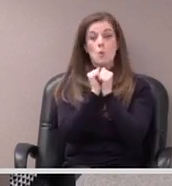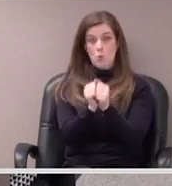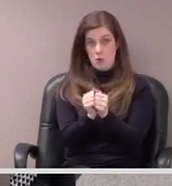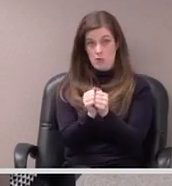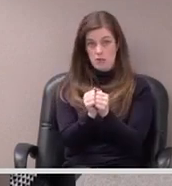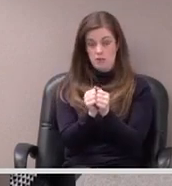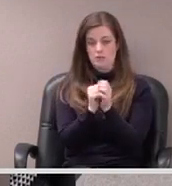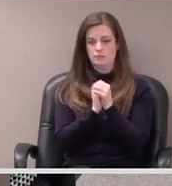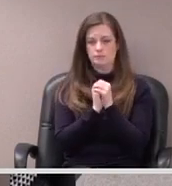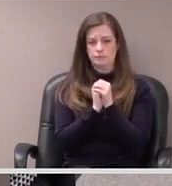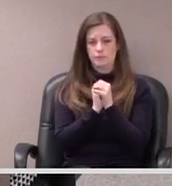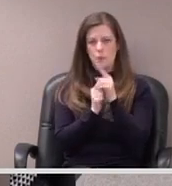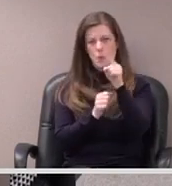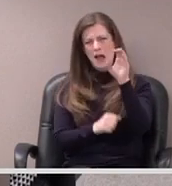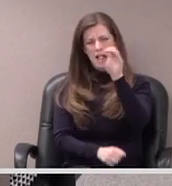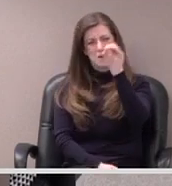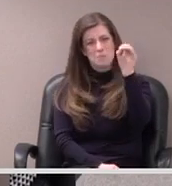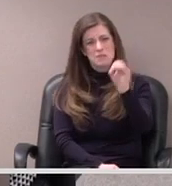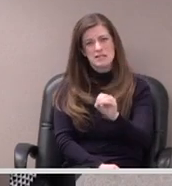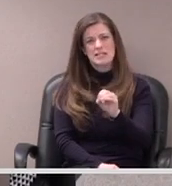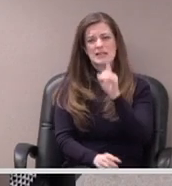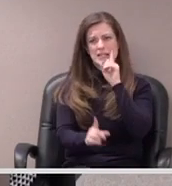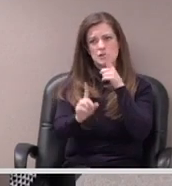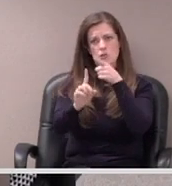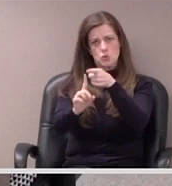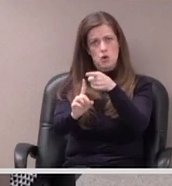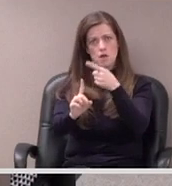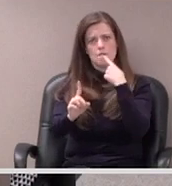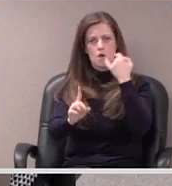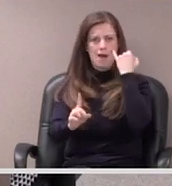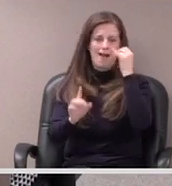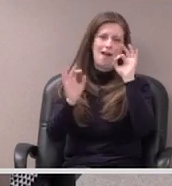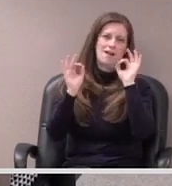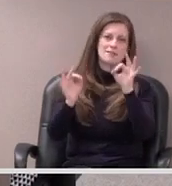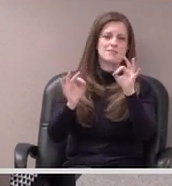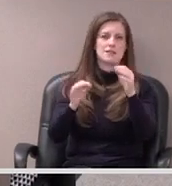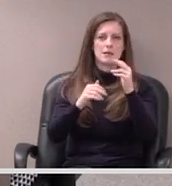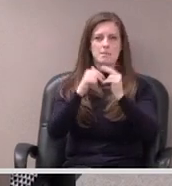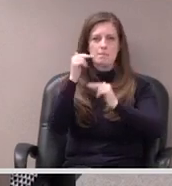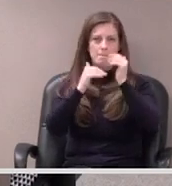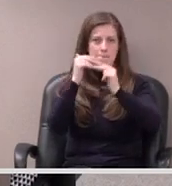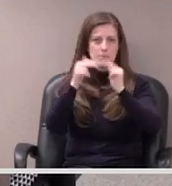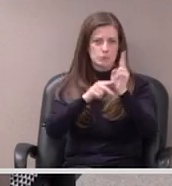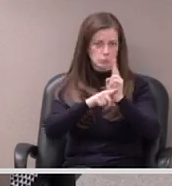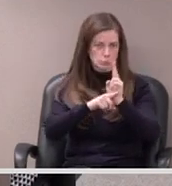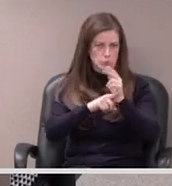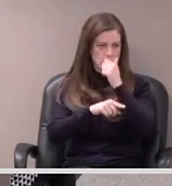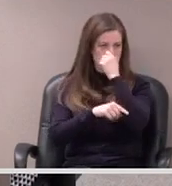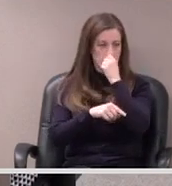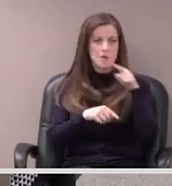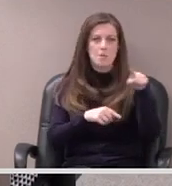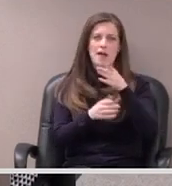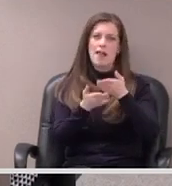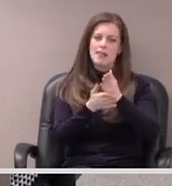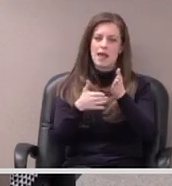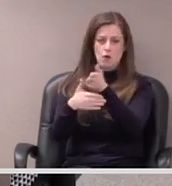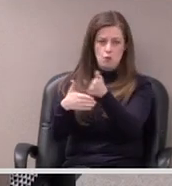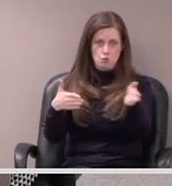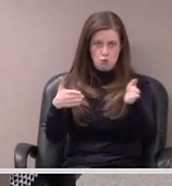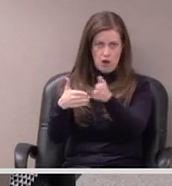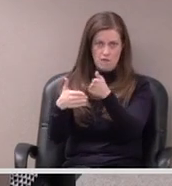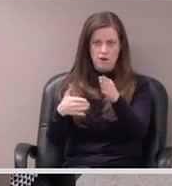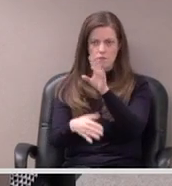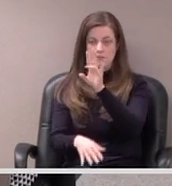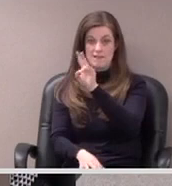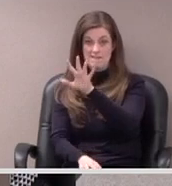formula, 100% is a target for ideal building usage, but they allow a range from